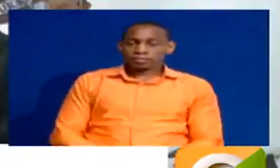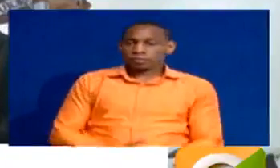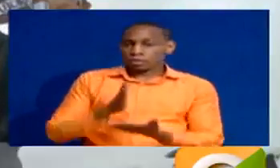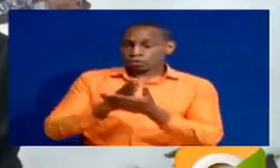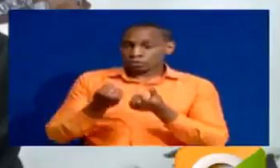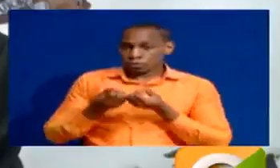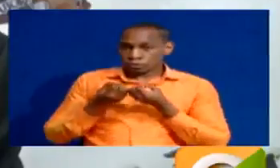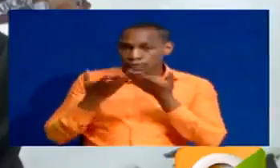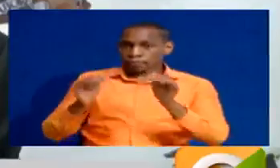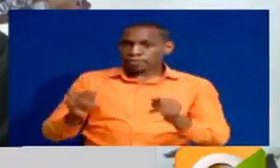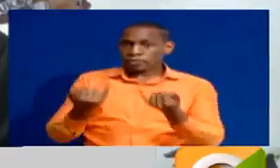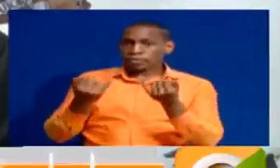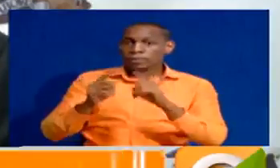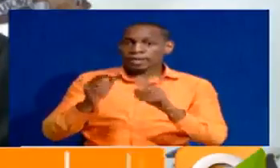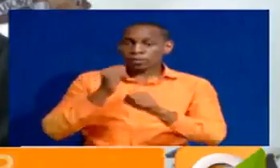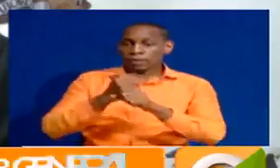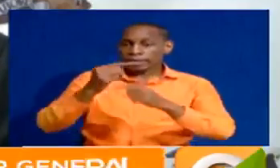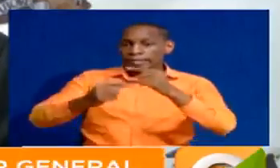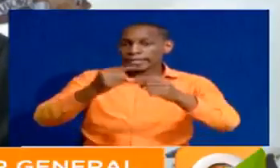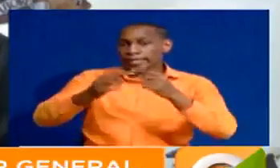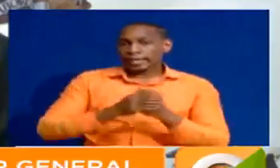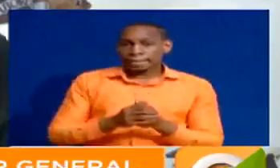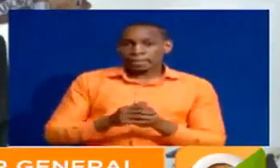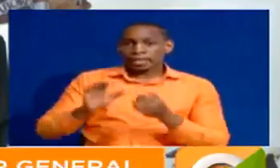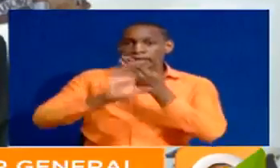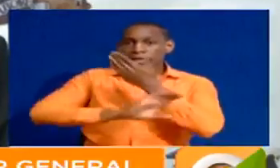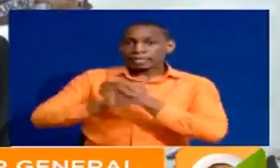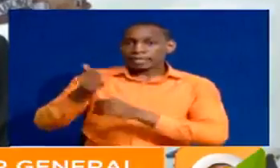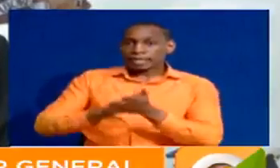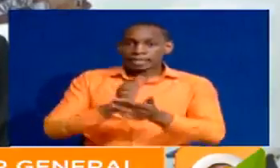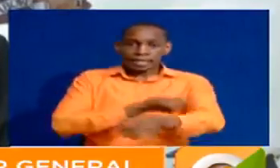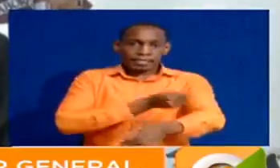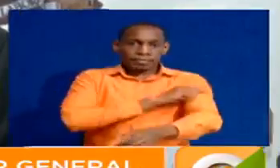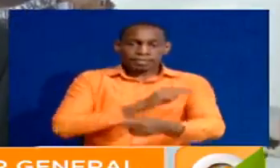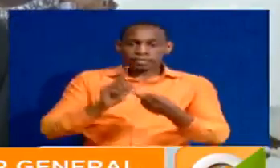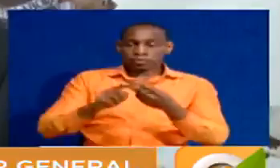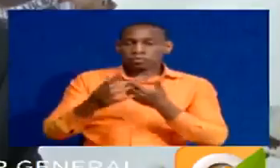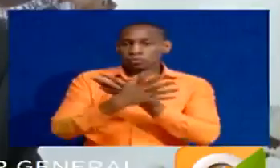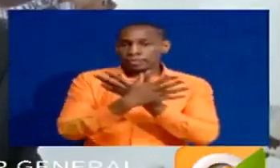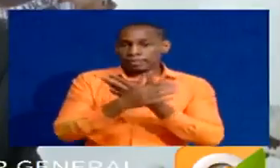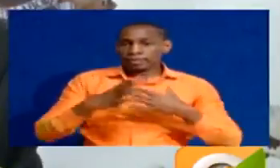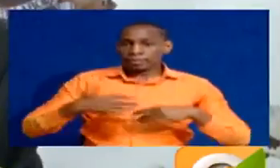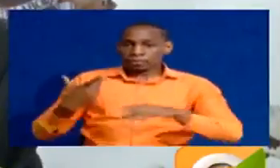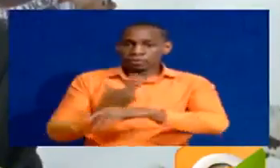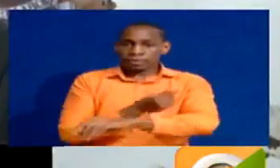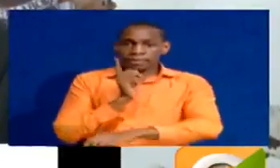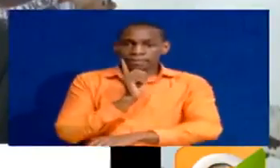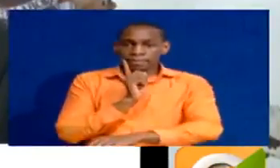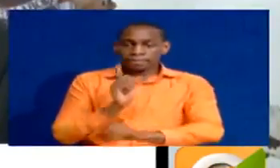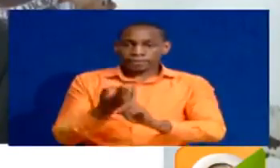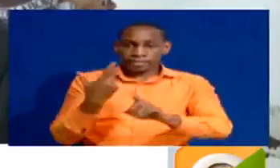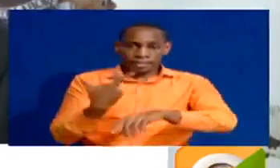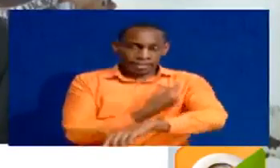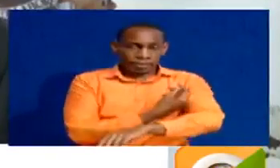is emerging, but again, still this is work in the pipeline. In some countries like Spain, Germany, those who receive their first dose